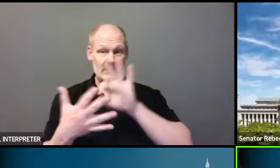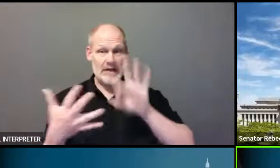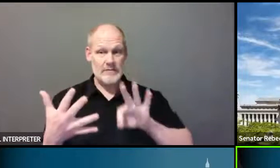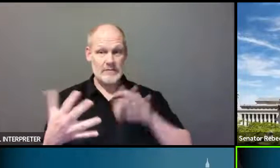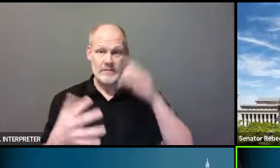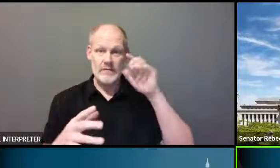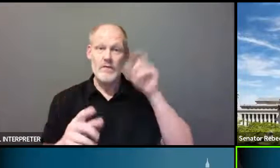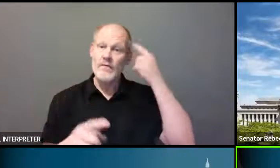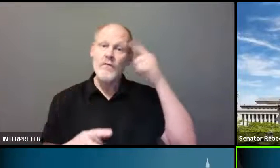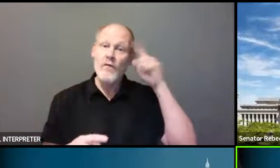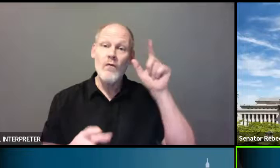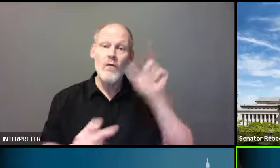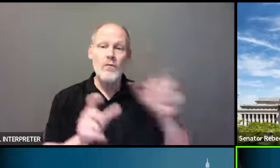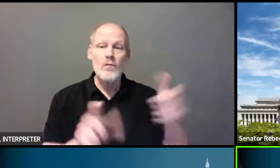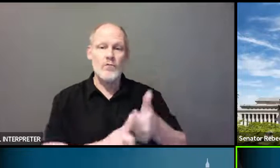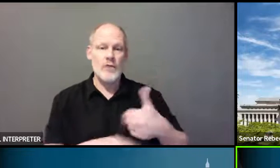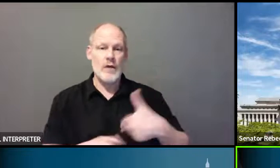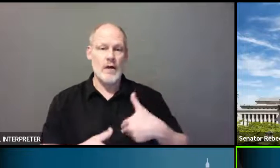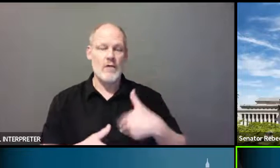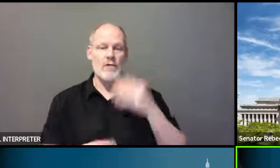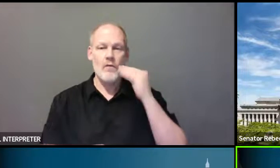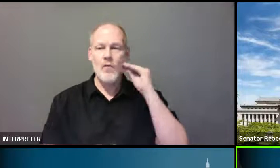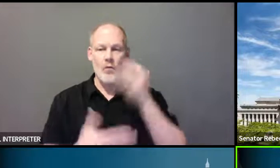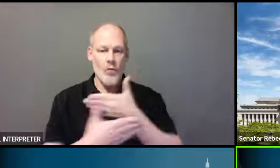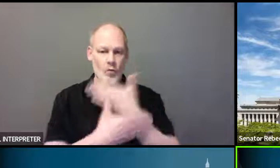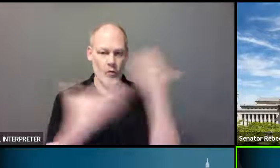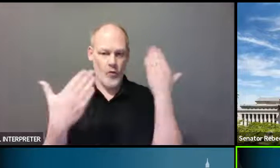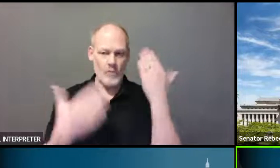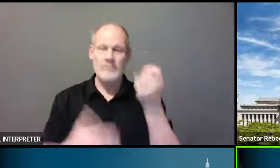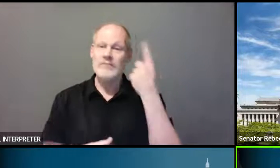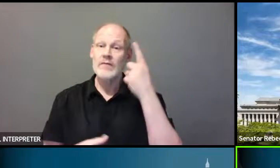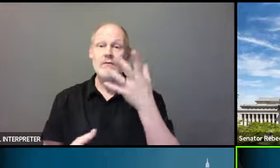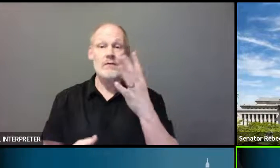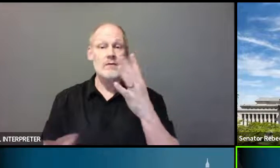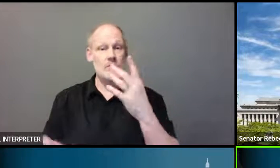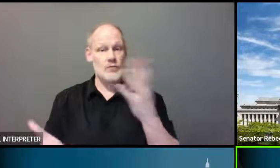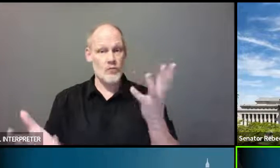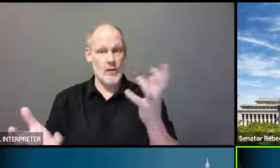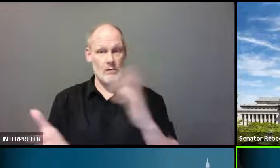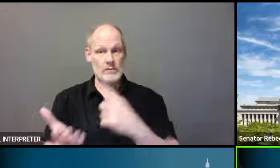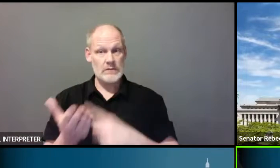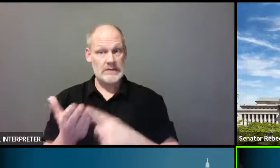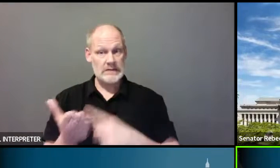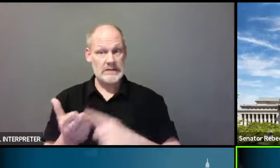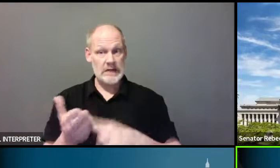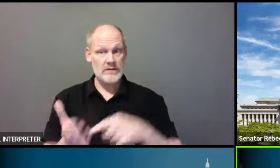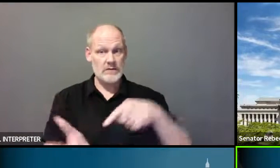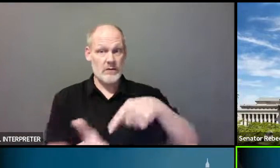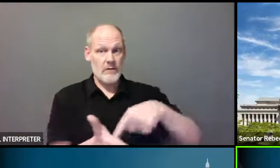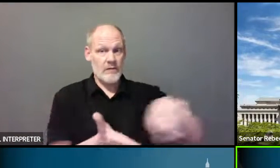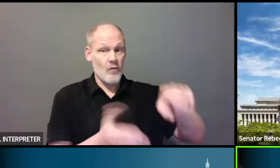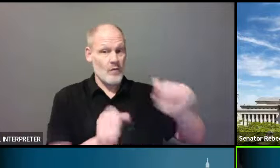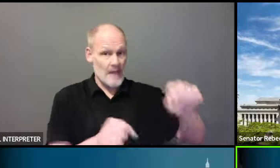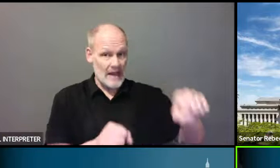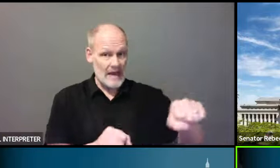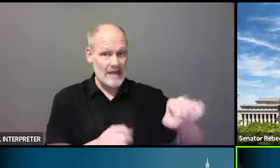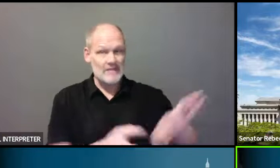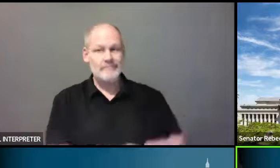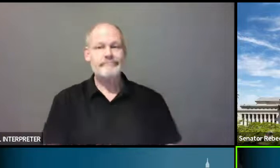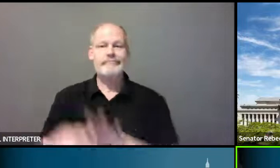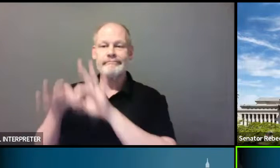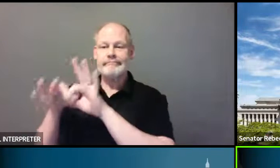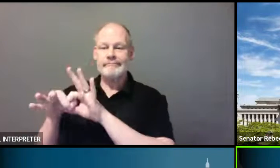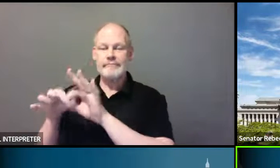And we cannot talk about affordability without also talking about getting a roof over the head of our neighbors who find themselves so